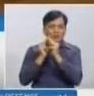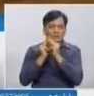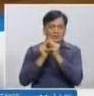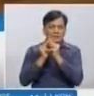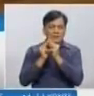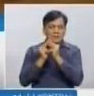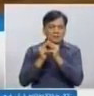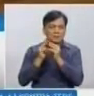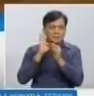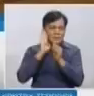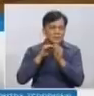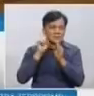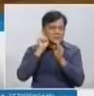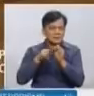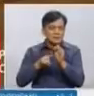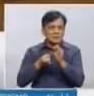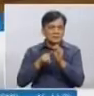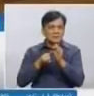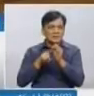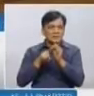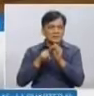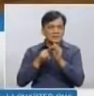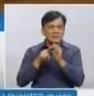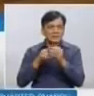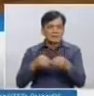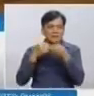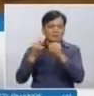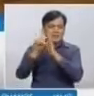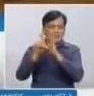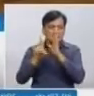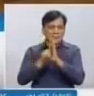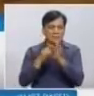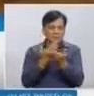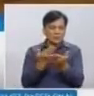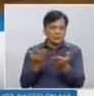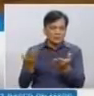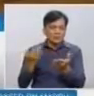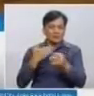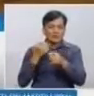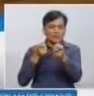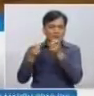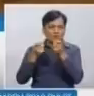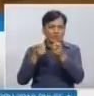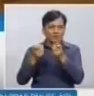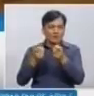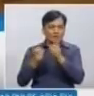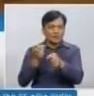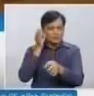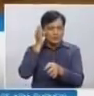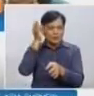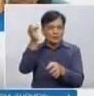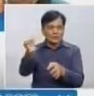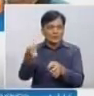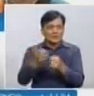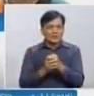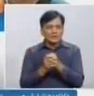brothers and sisters the basic legal tools to chart their own destiny within the